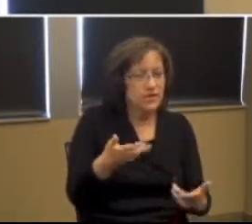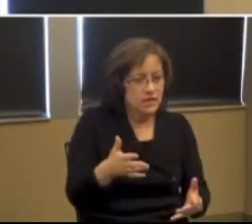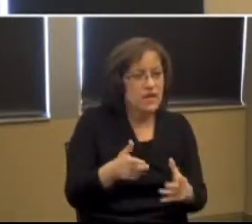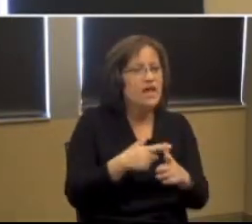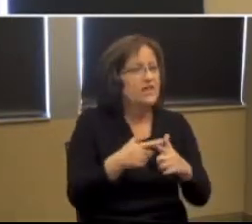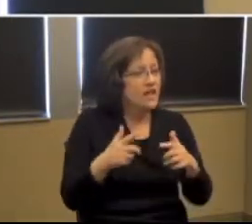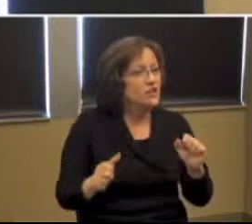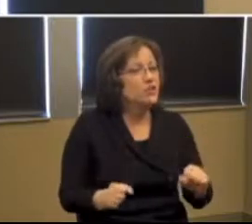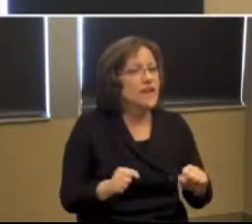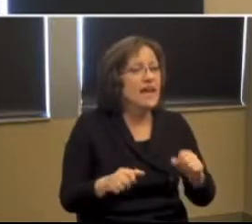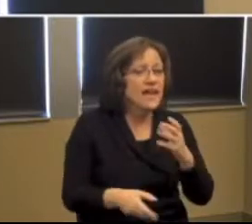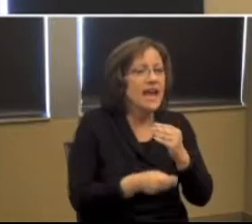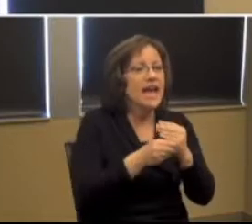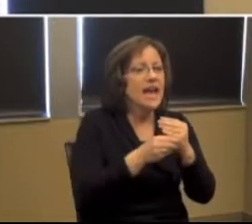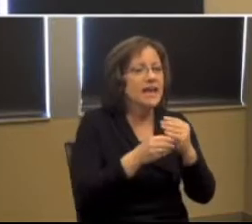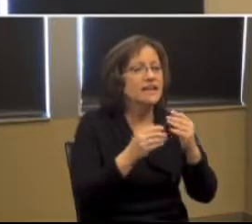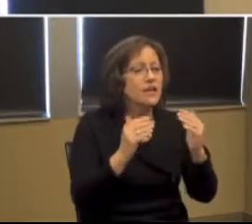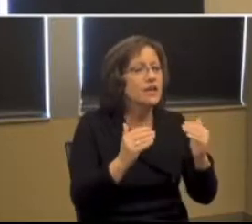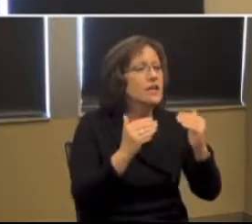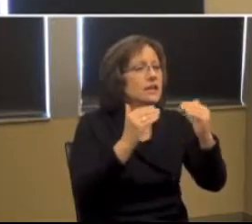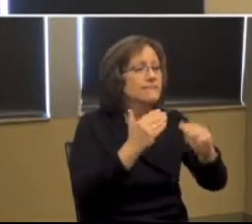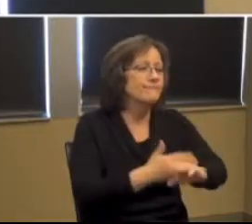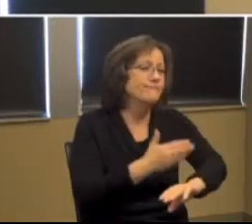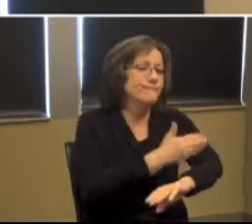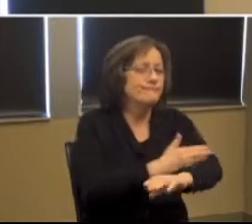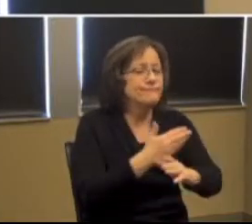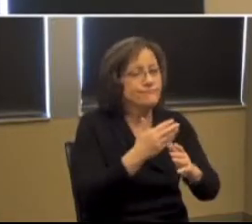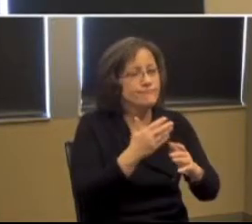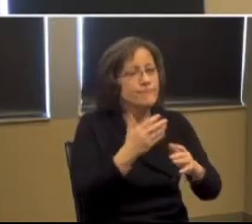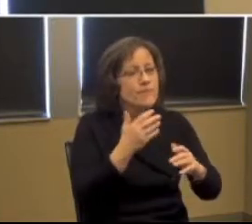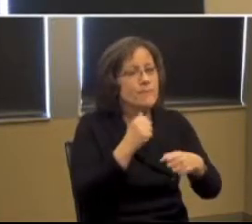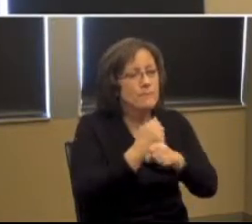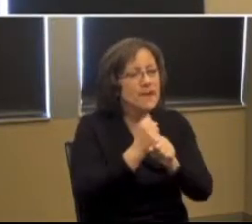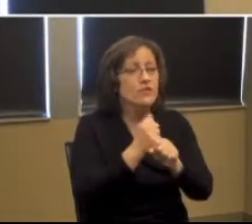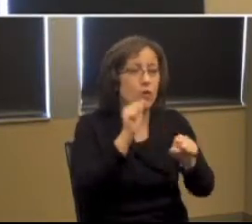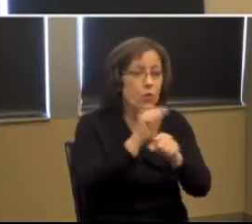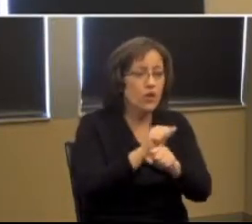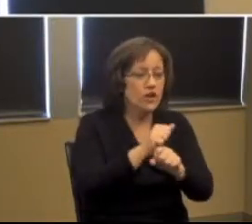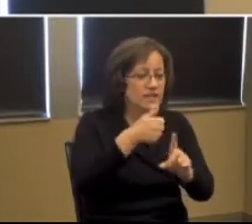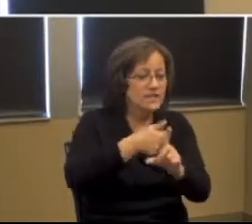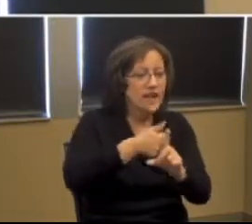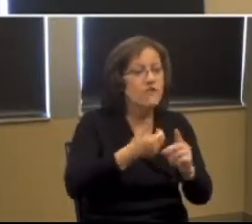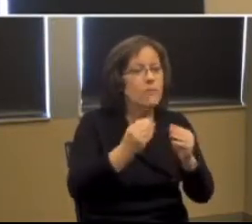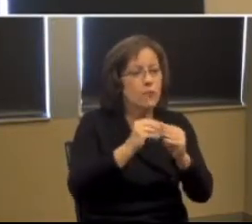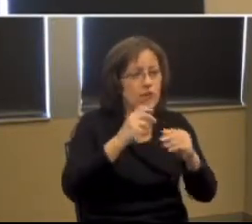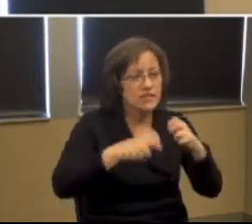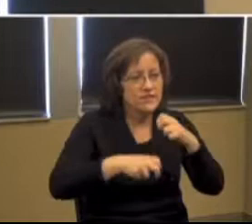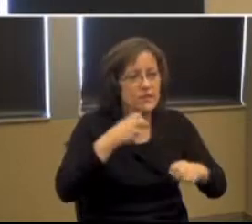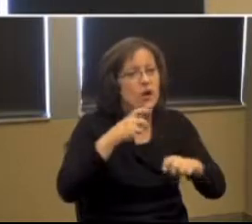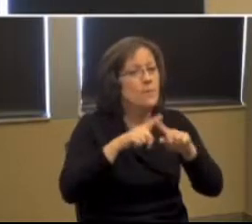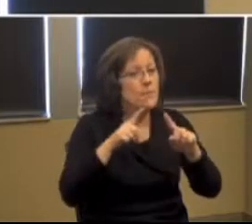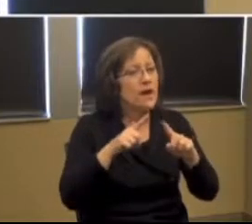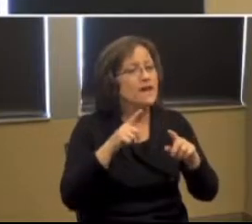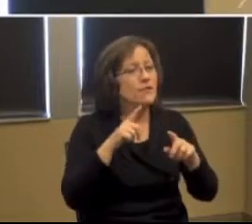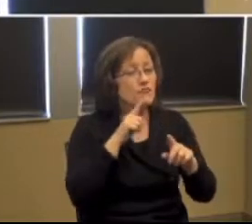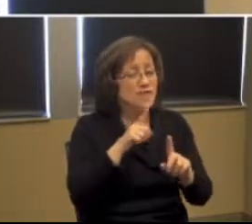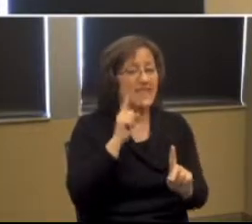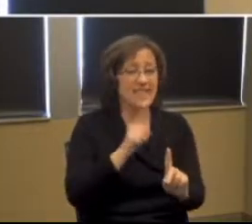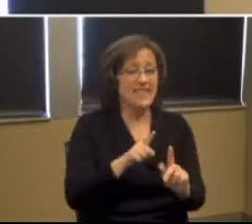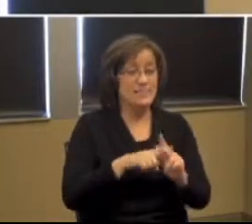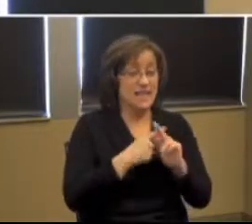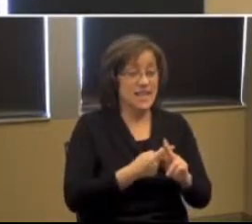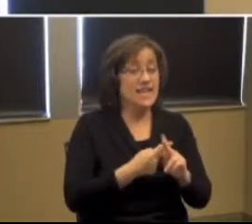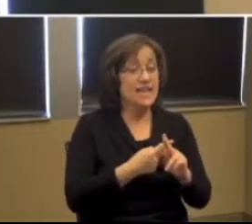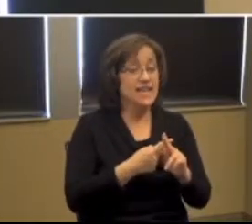in the work and bumping up the level of work, the hardness and degree of work. It's about the student going through the 3